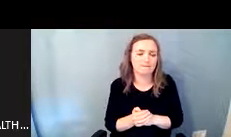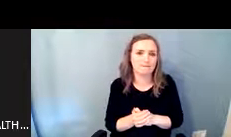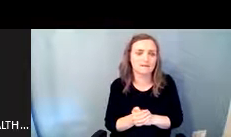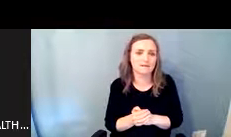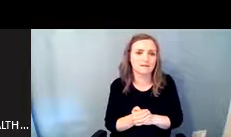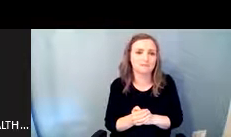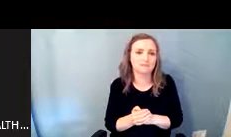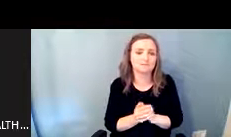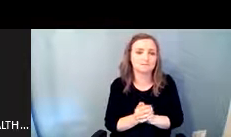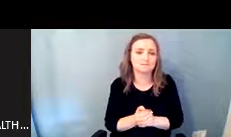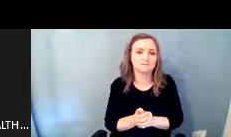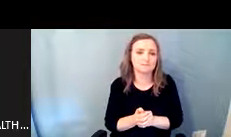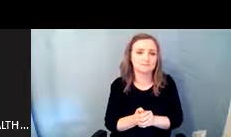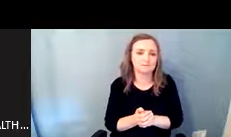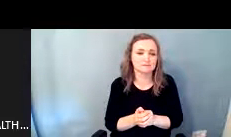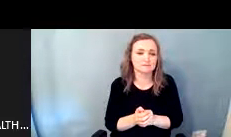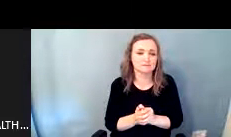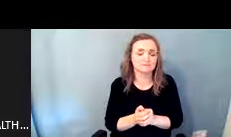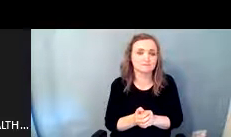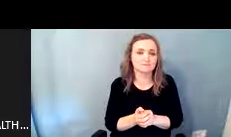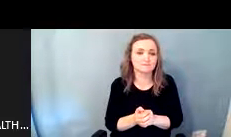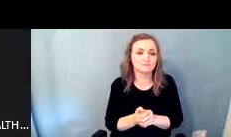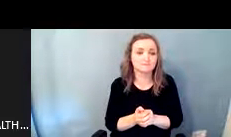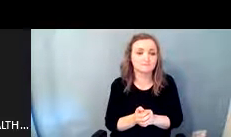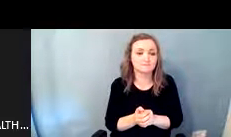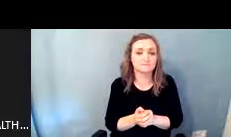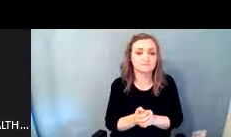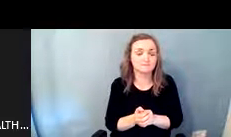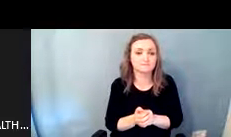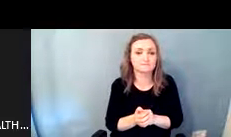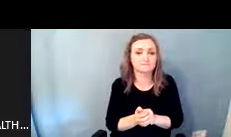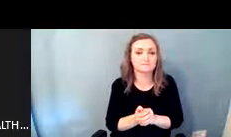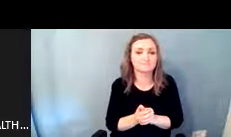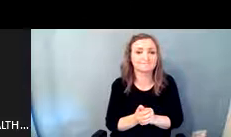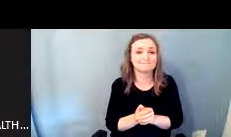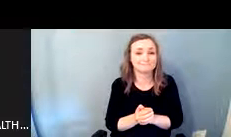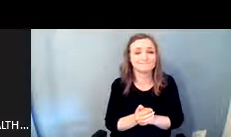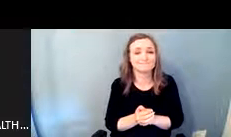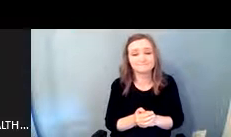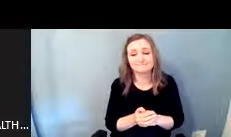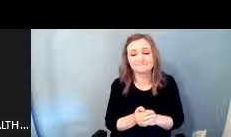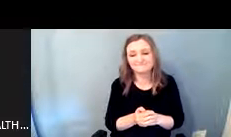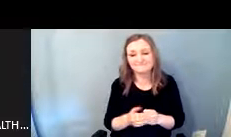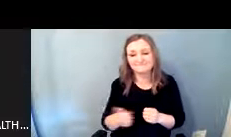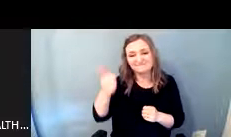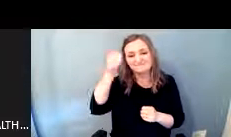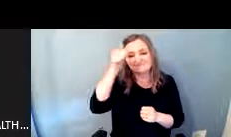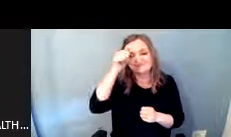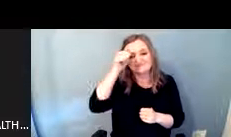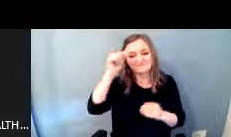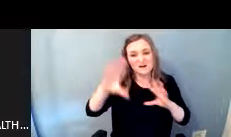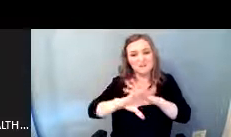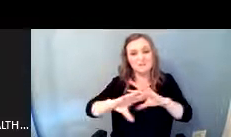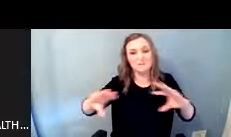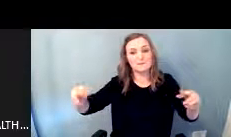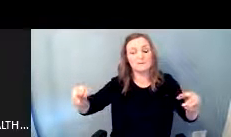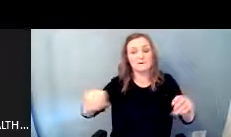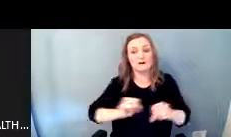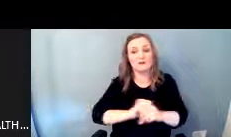So briefly, we all, I'm sure, feel that we all know about COVID vaccination now. I'm sure we've all had plenty